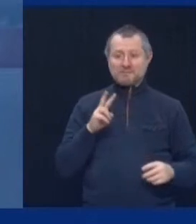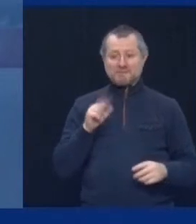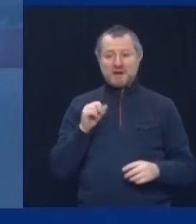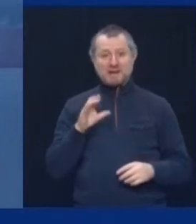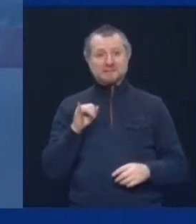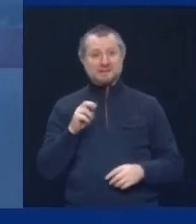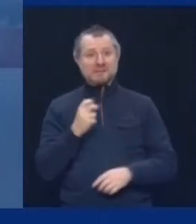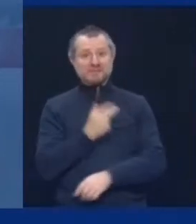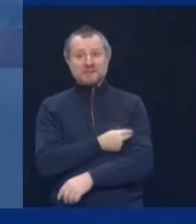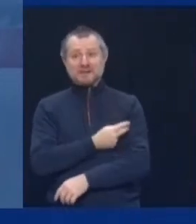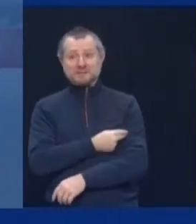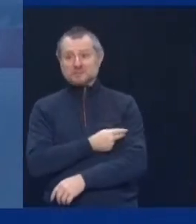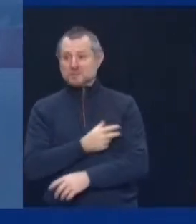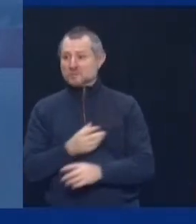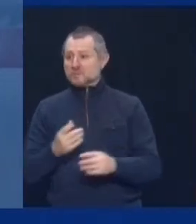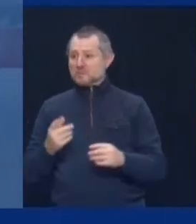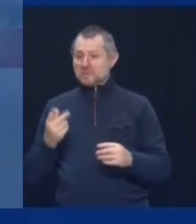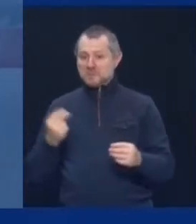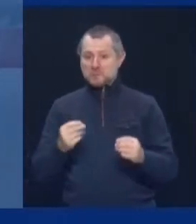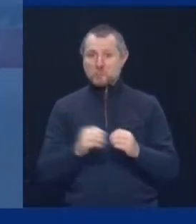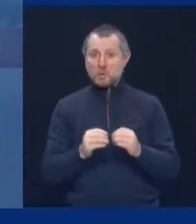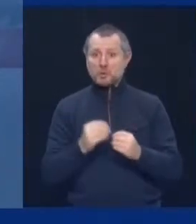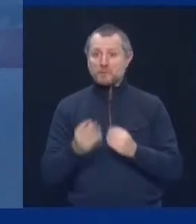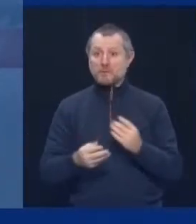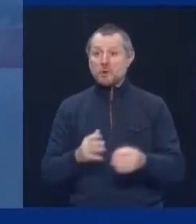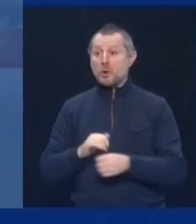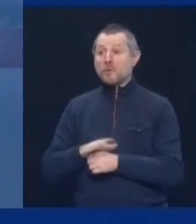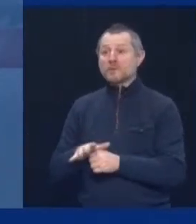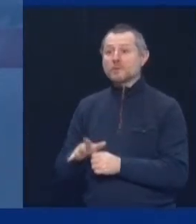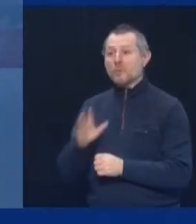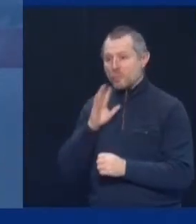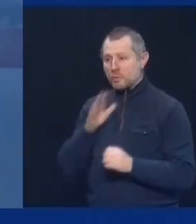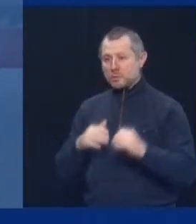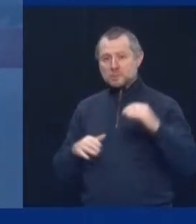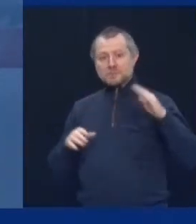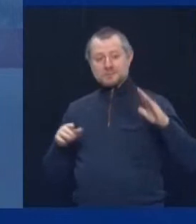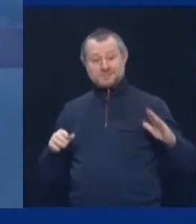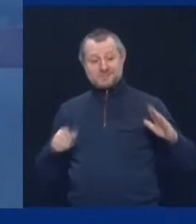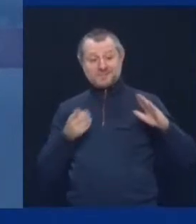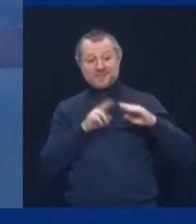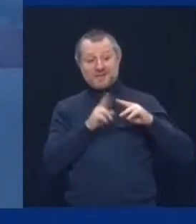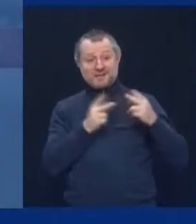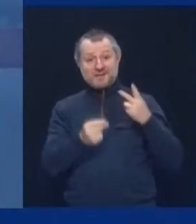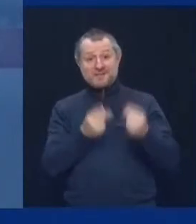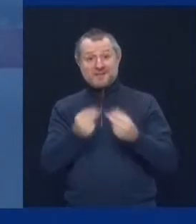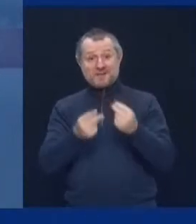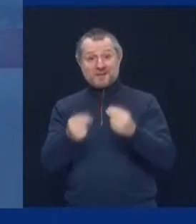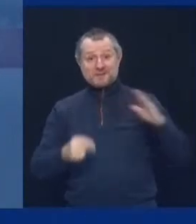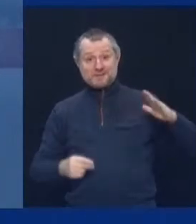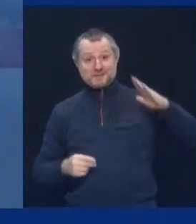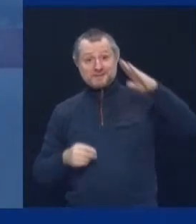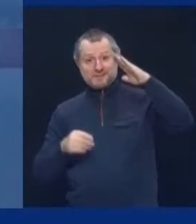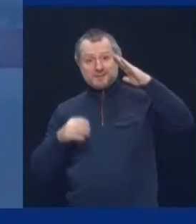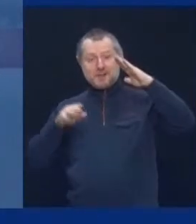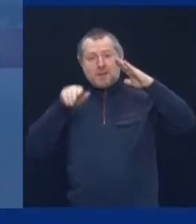up, COVID will come down. But it's a foot